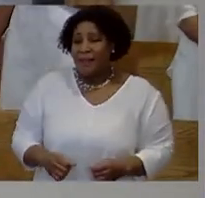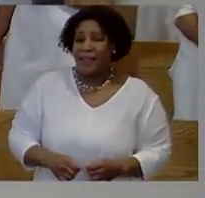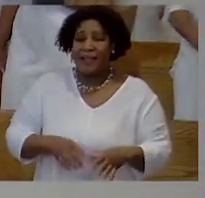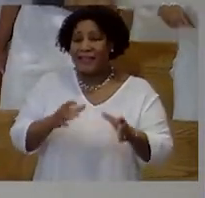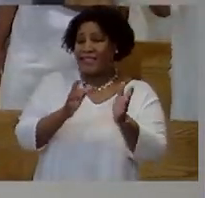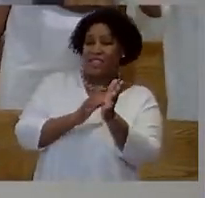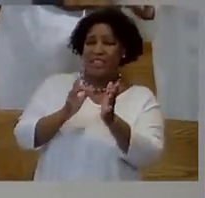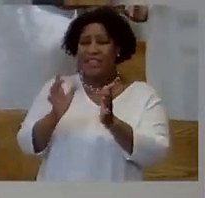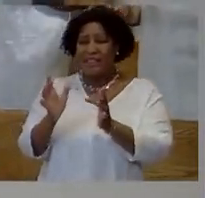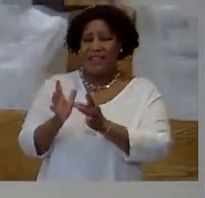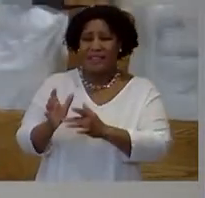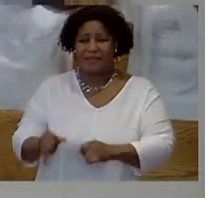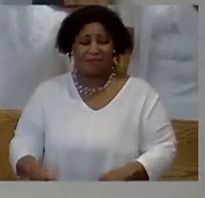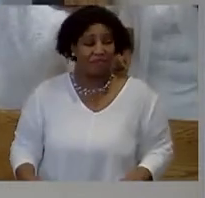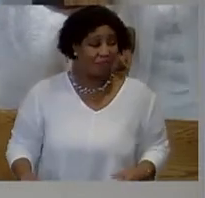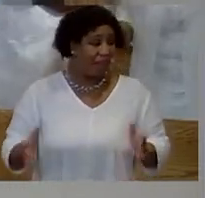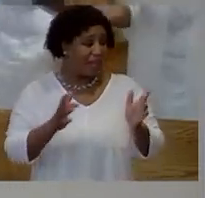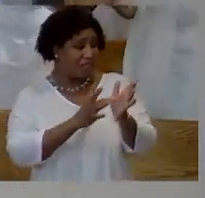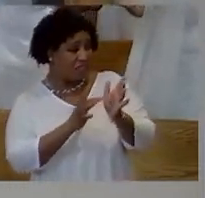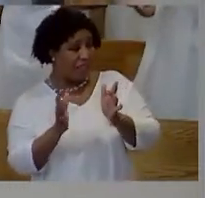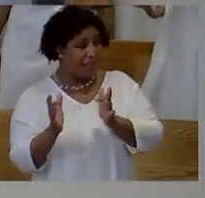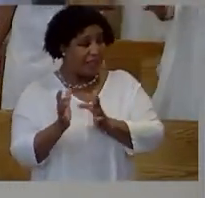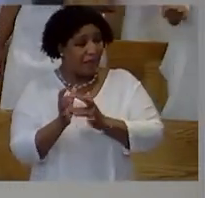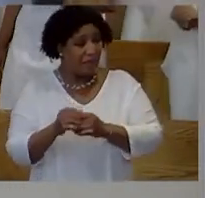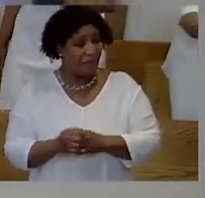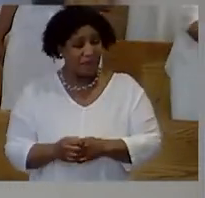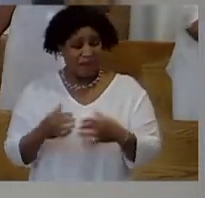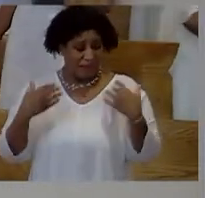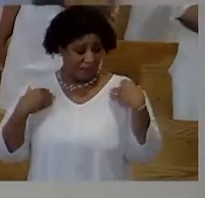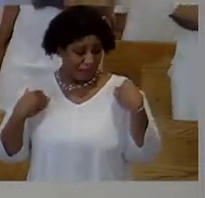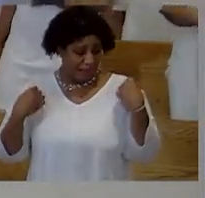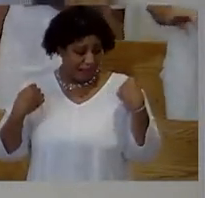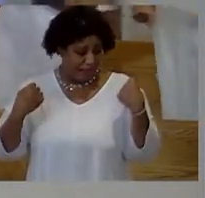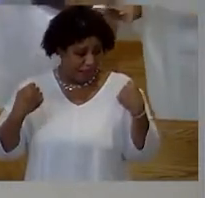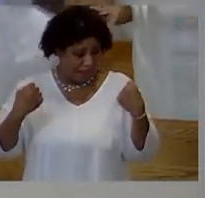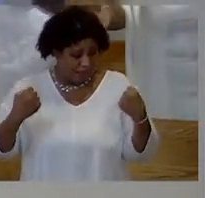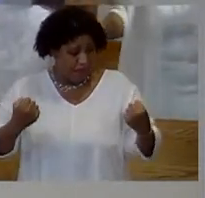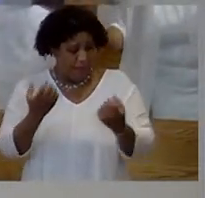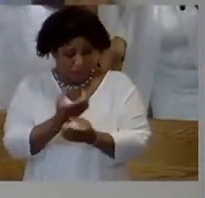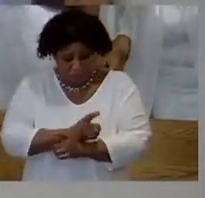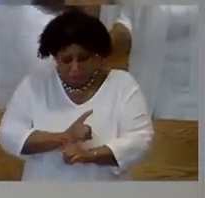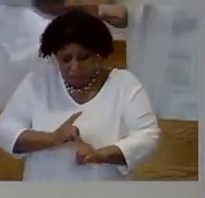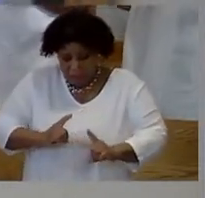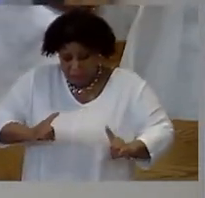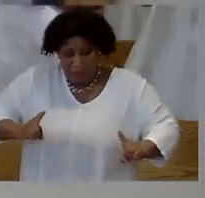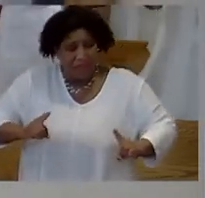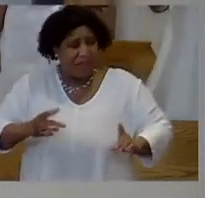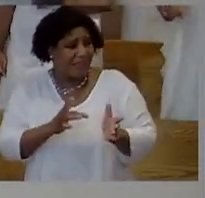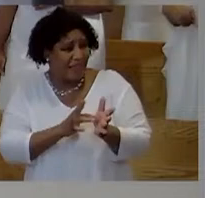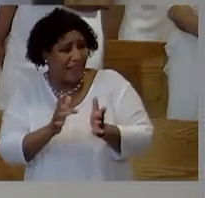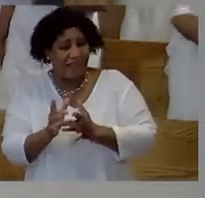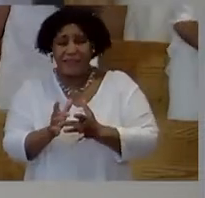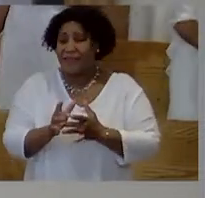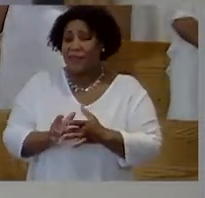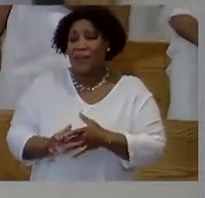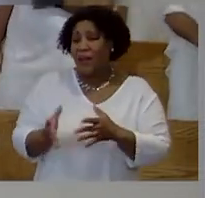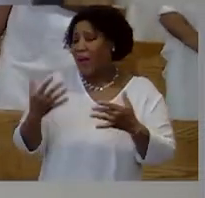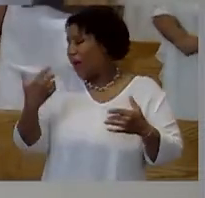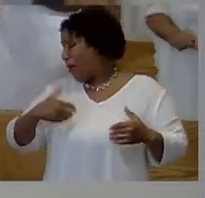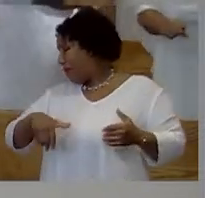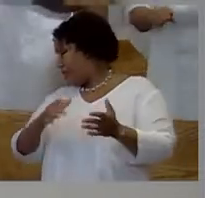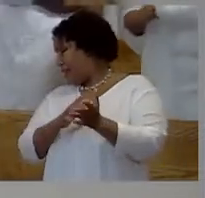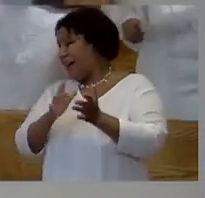Jesus. Jesus. Wheel in the middle of a wheel. Jesus.